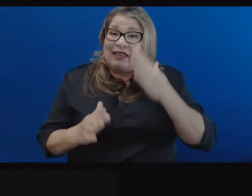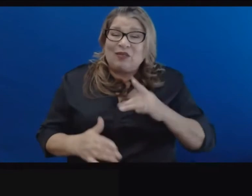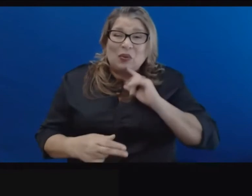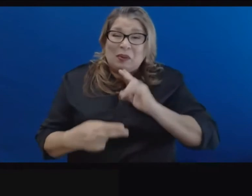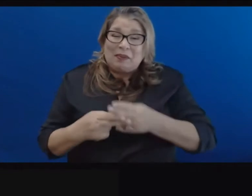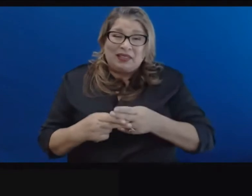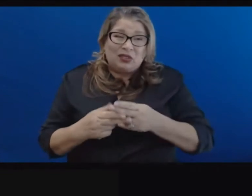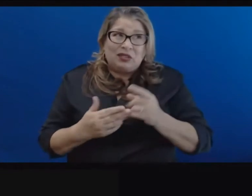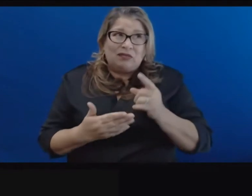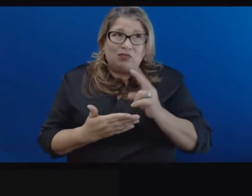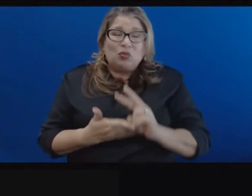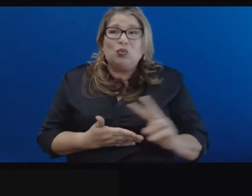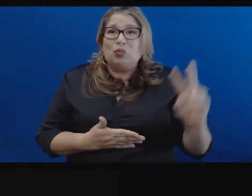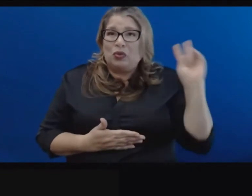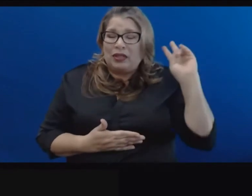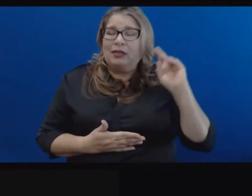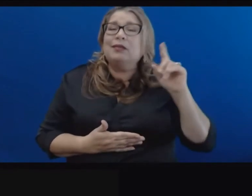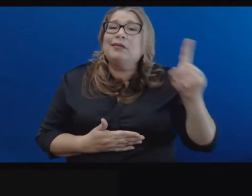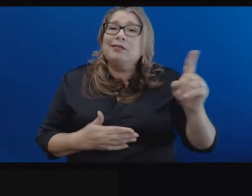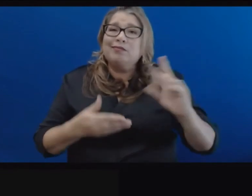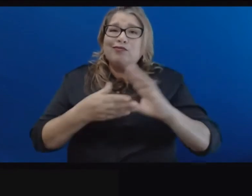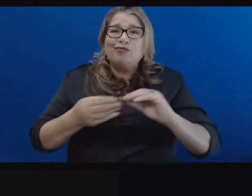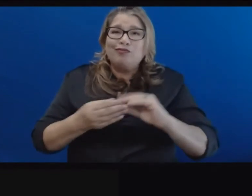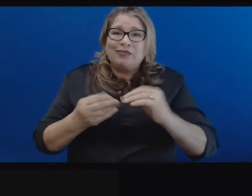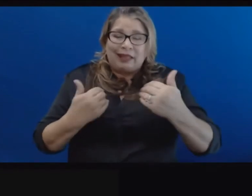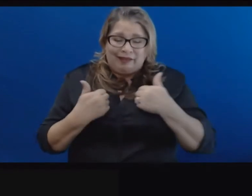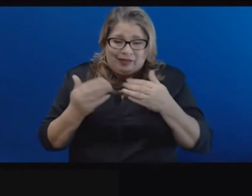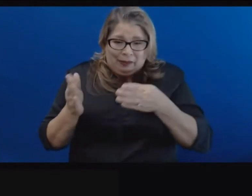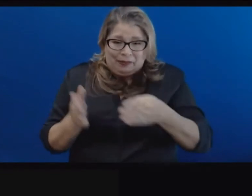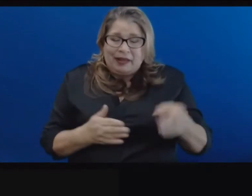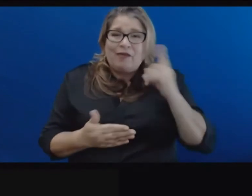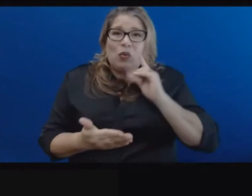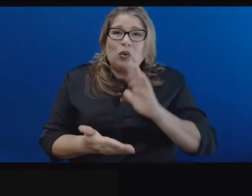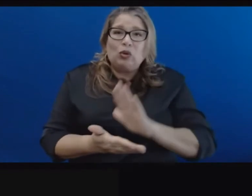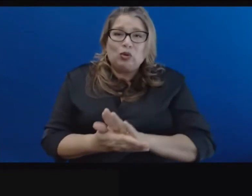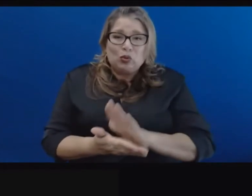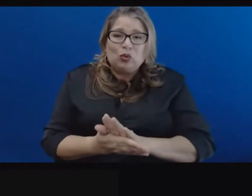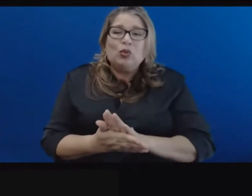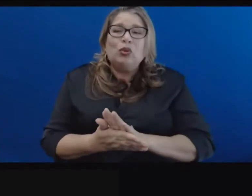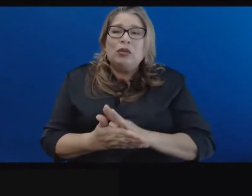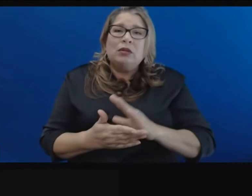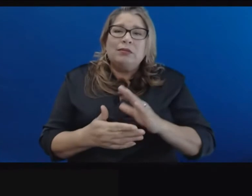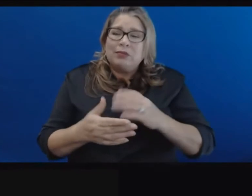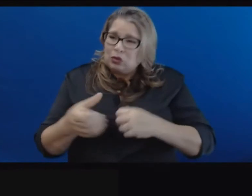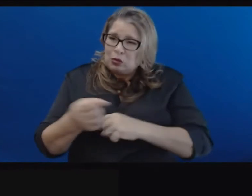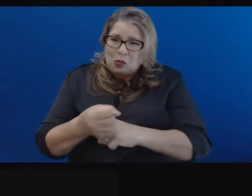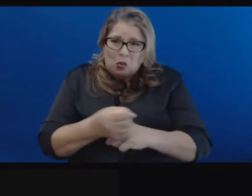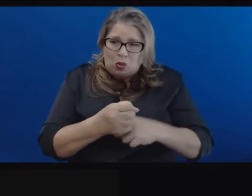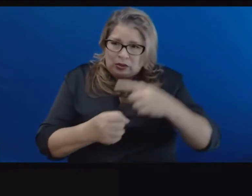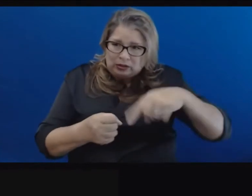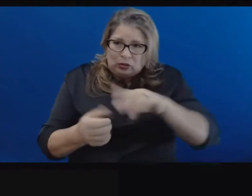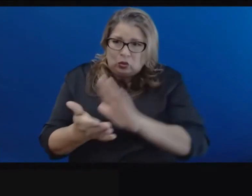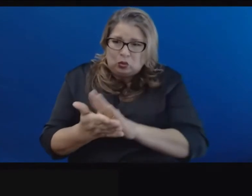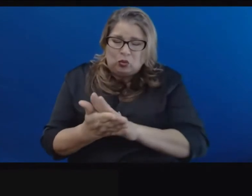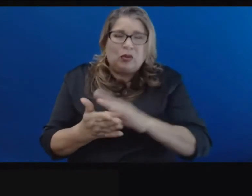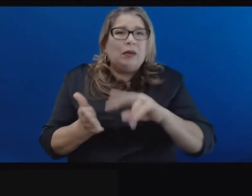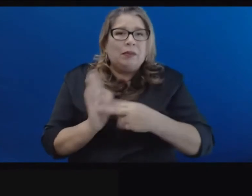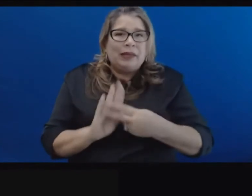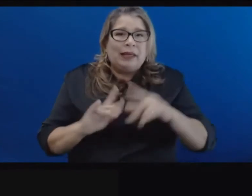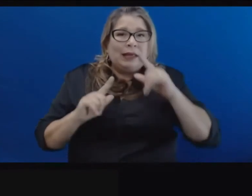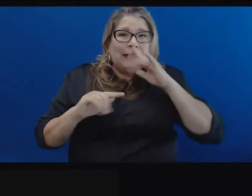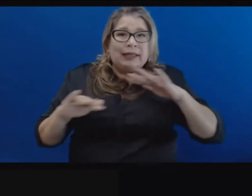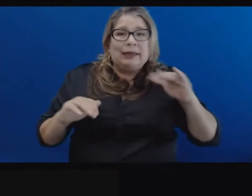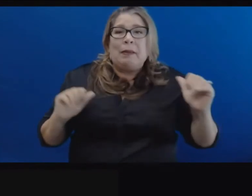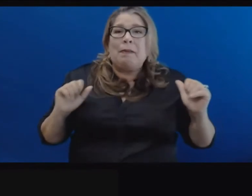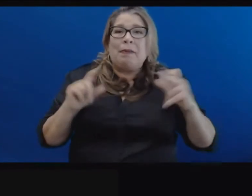for supporting schools to reopen and come back to in-person instruction, that we continue to work with districts